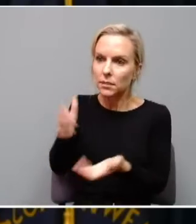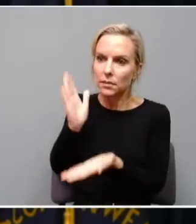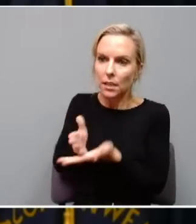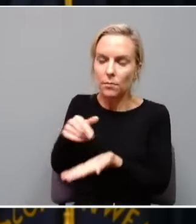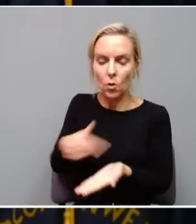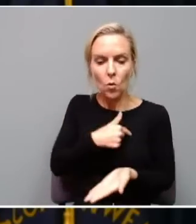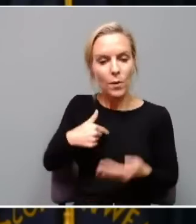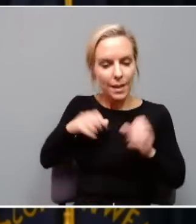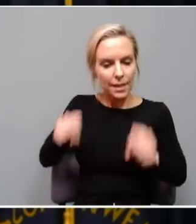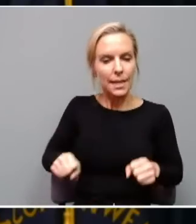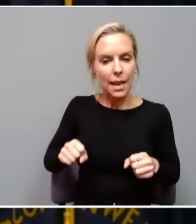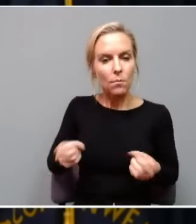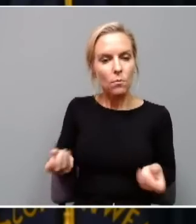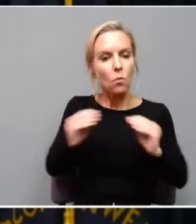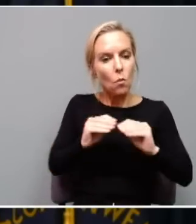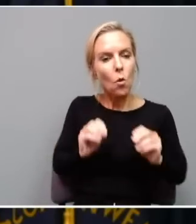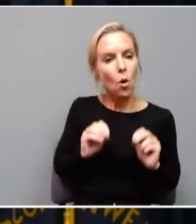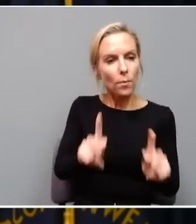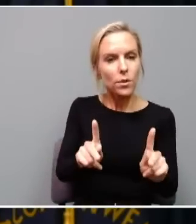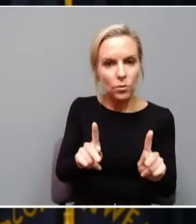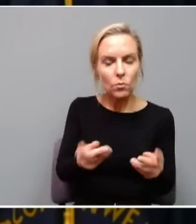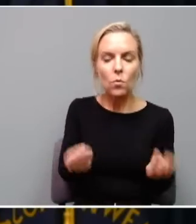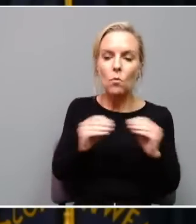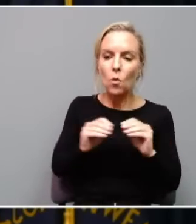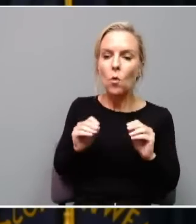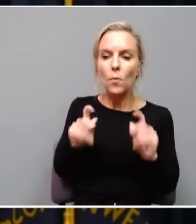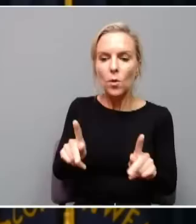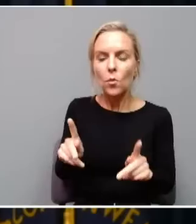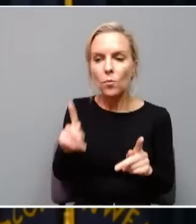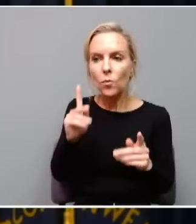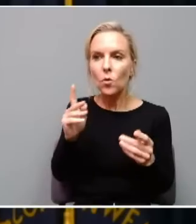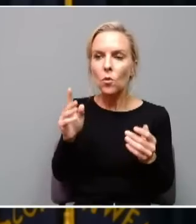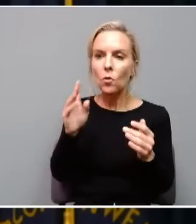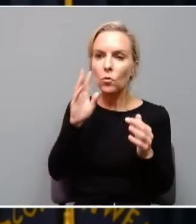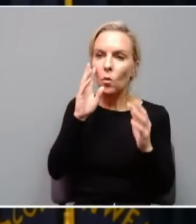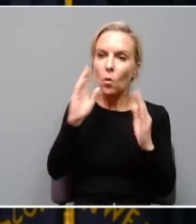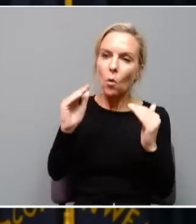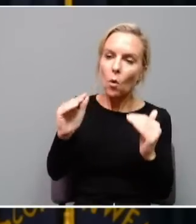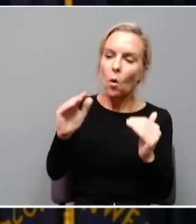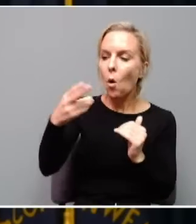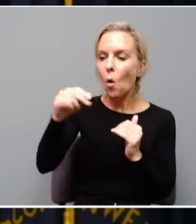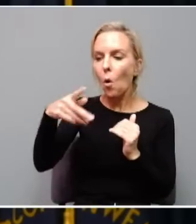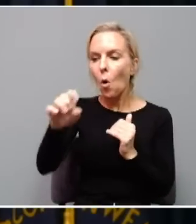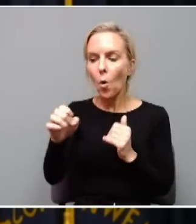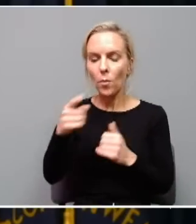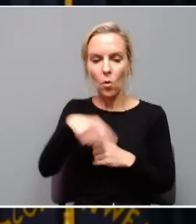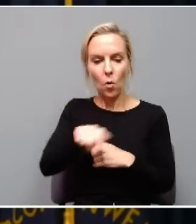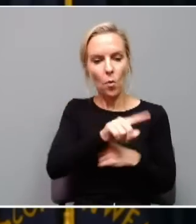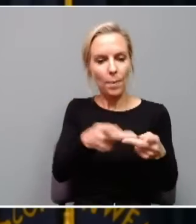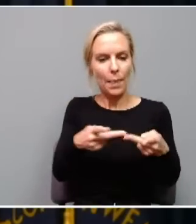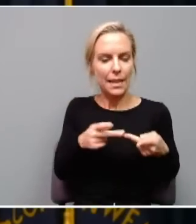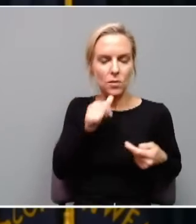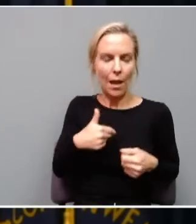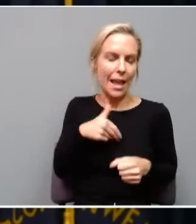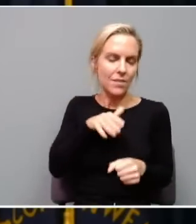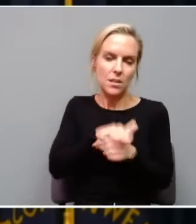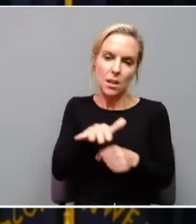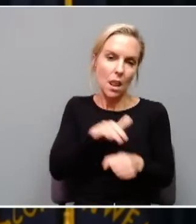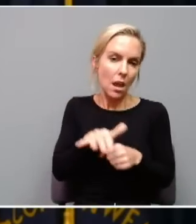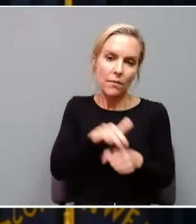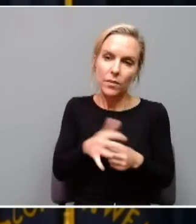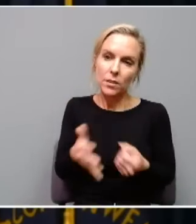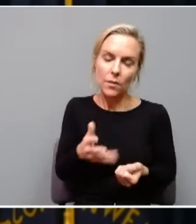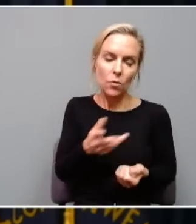can provide more opportunity and more hope in places that don't have enough and maybe haven't seen